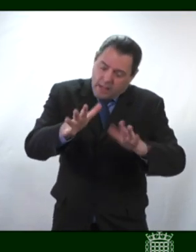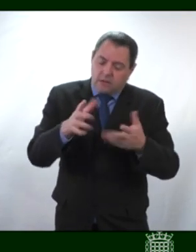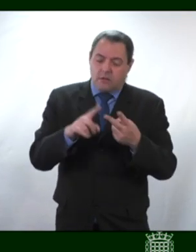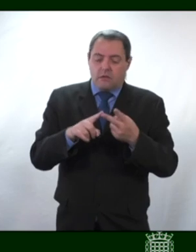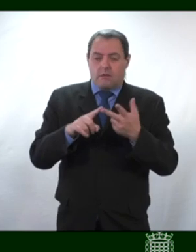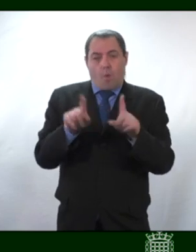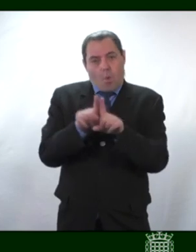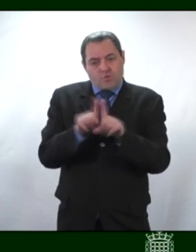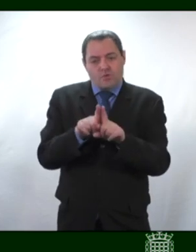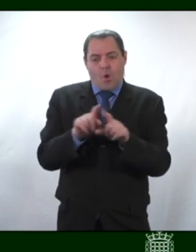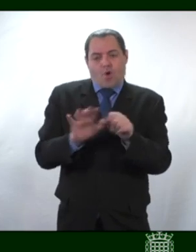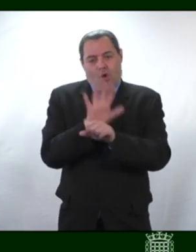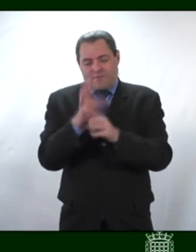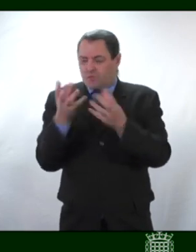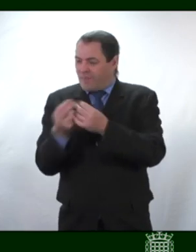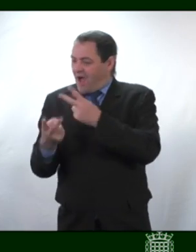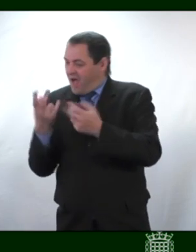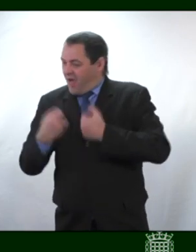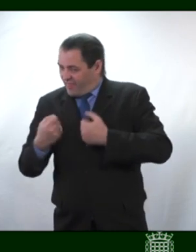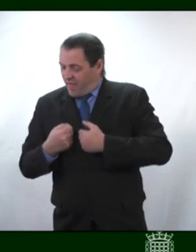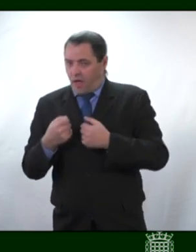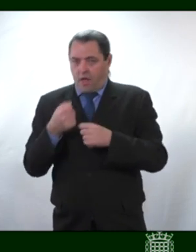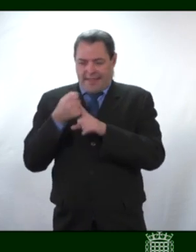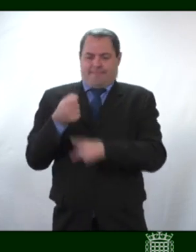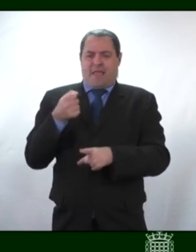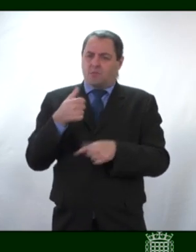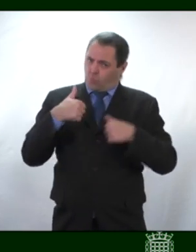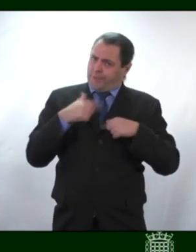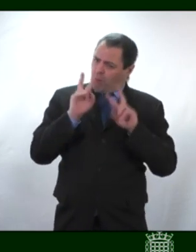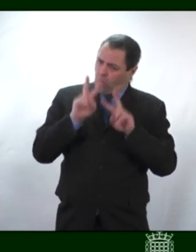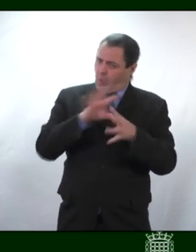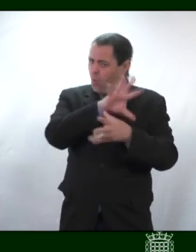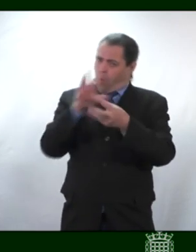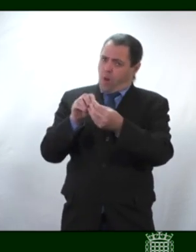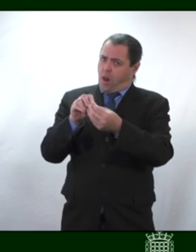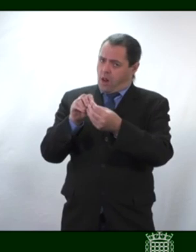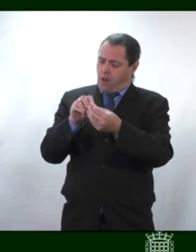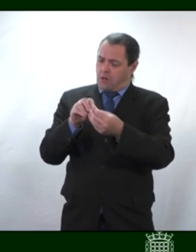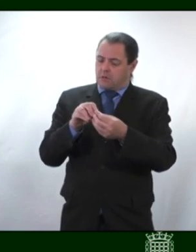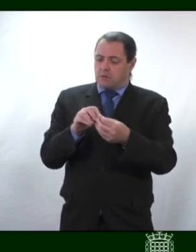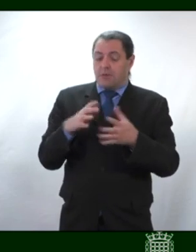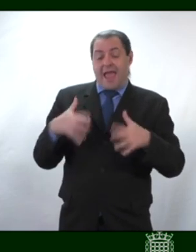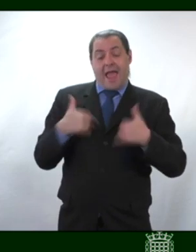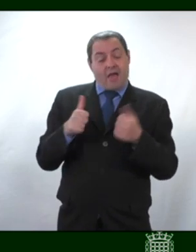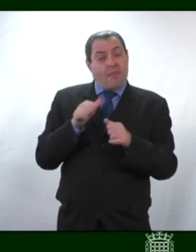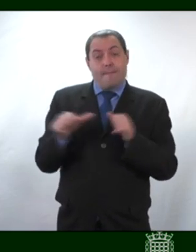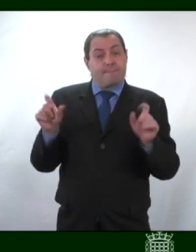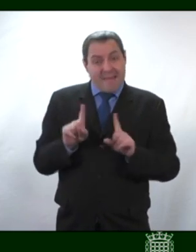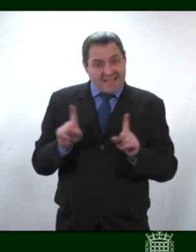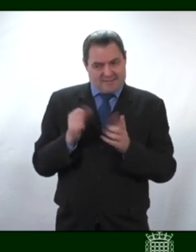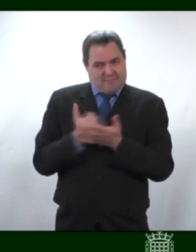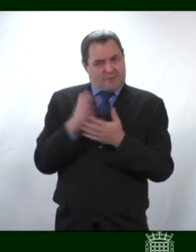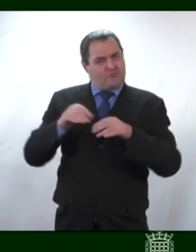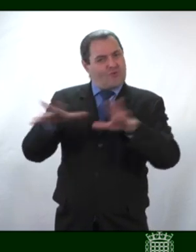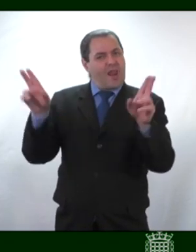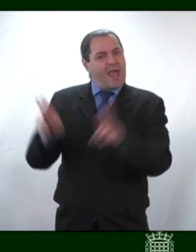conditions. The best way through this from a health point of view, taking all these things into account, is undoubtedly to keep the virus down,